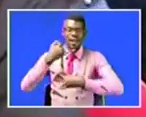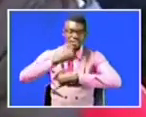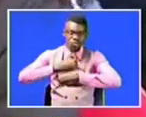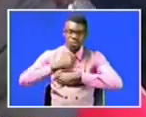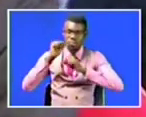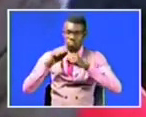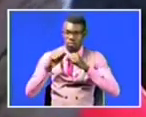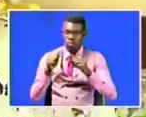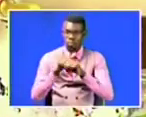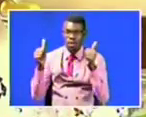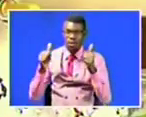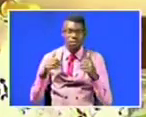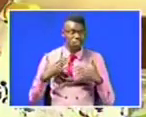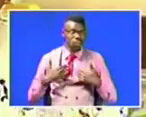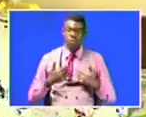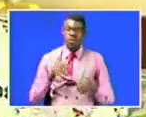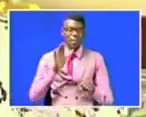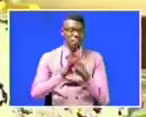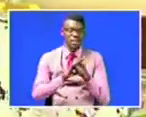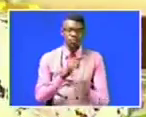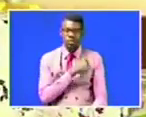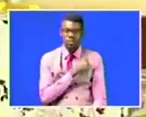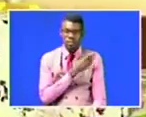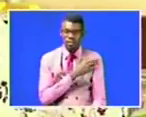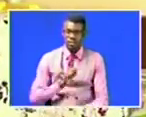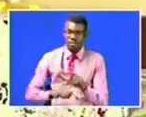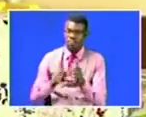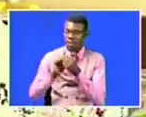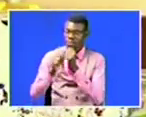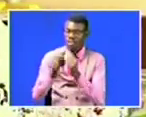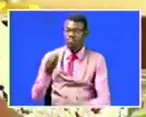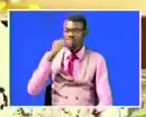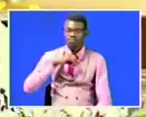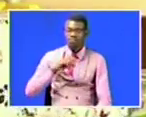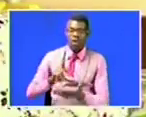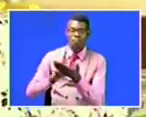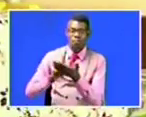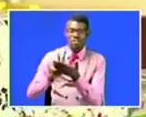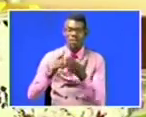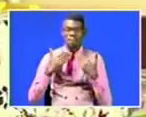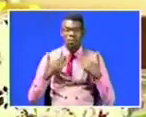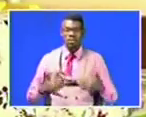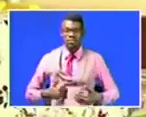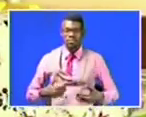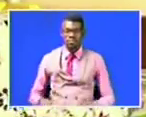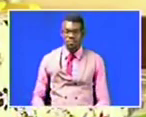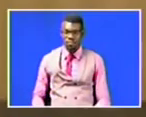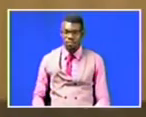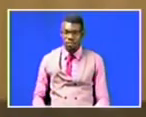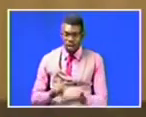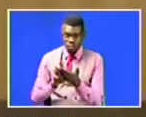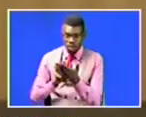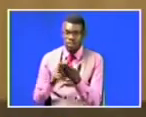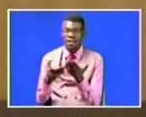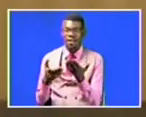be having more people in hospital. So when you eat that maize, you get the toxin in the body, and therefore the effects of that toxin.